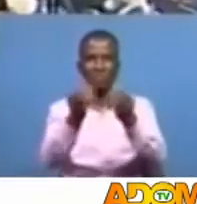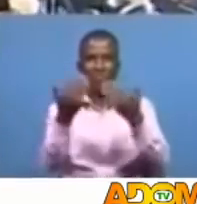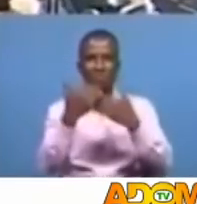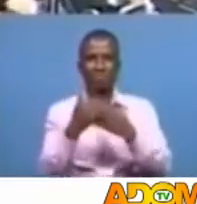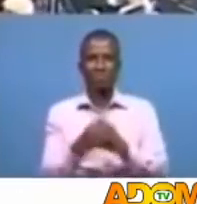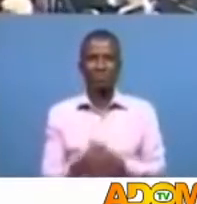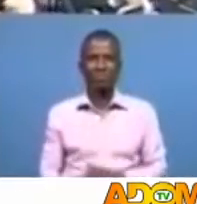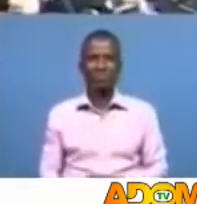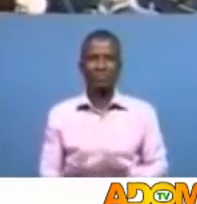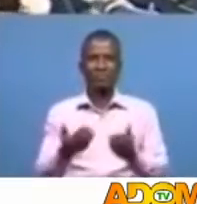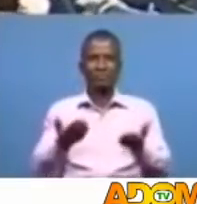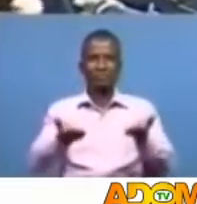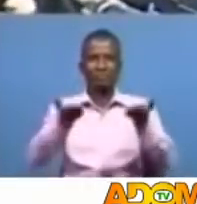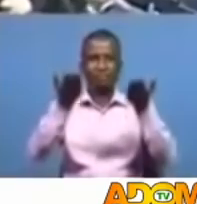All rise.